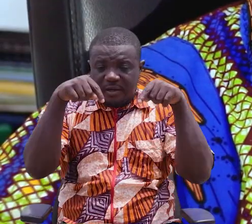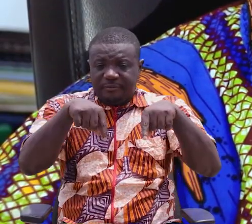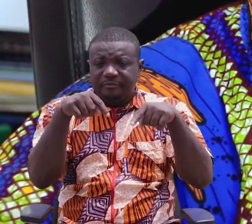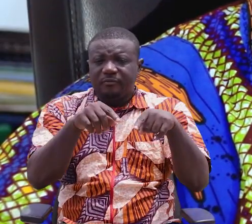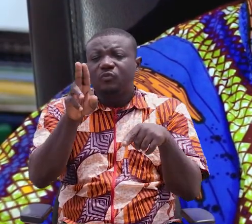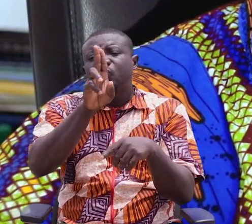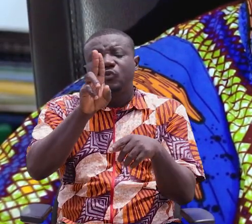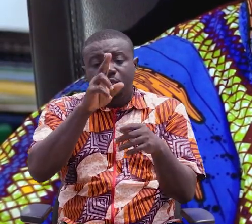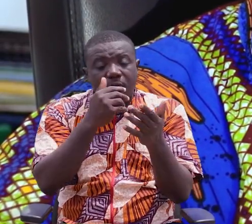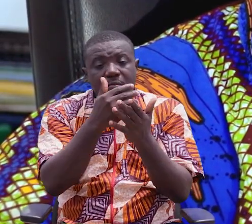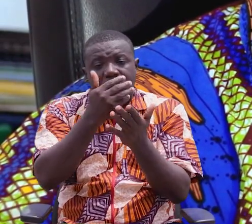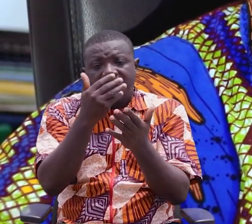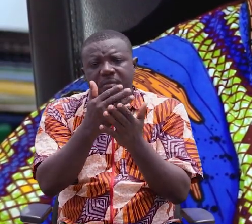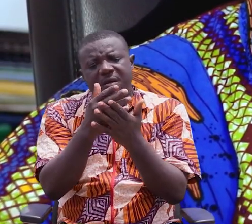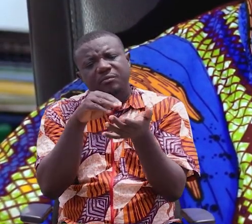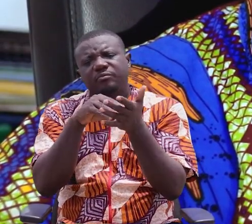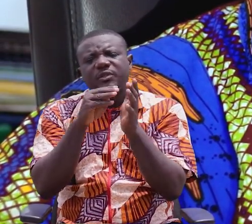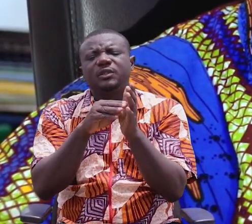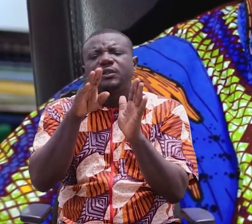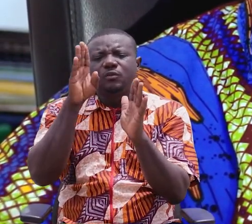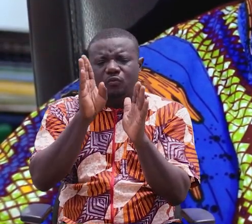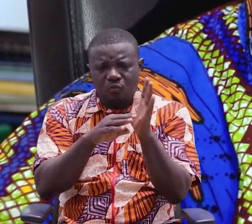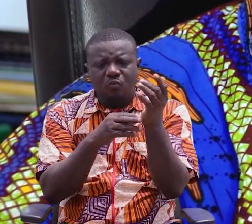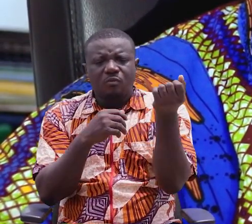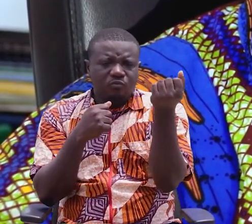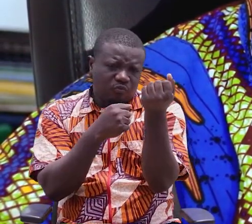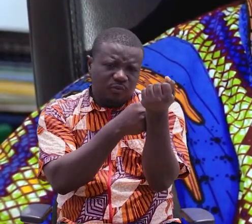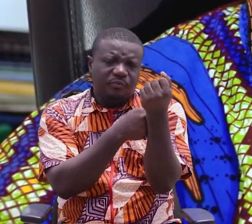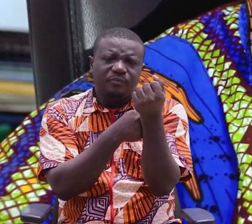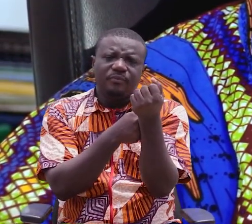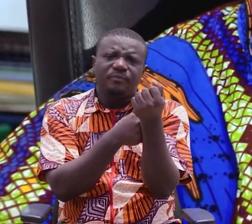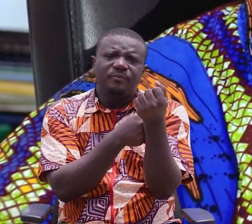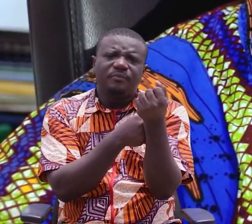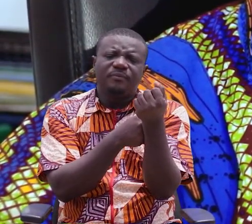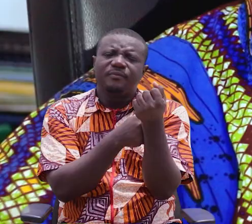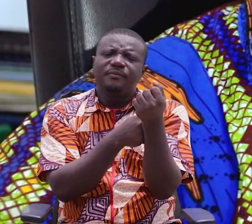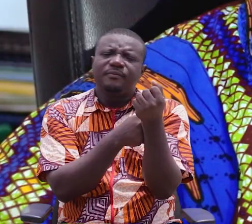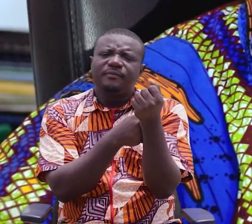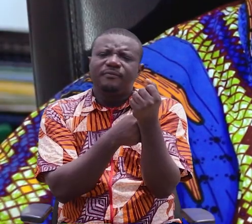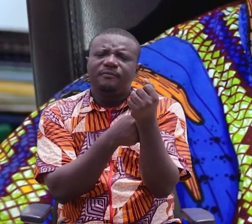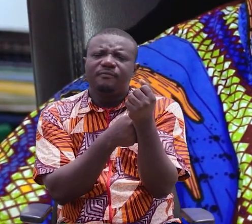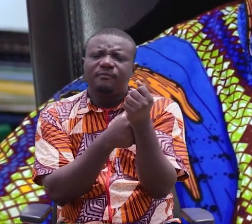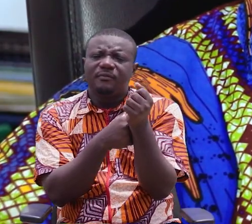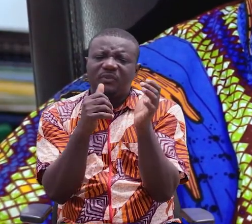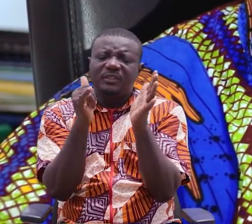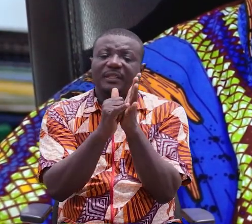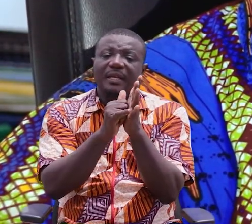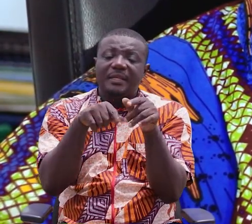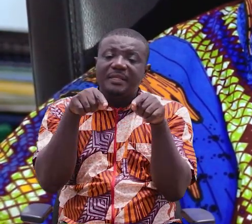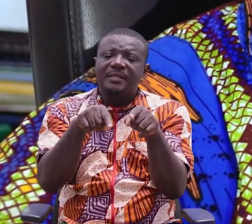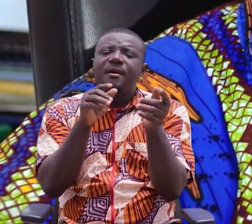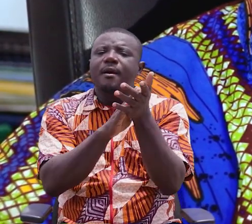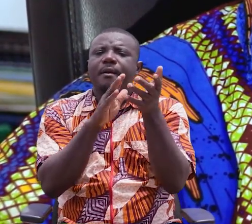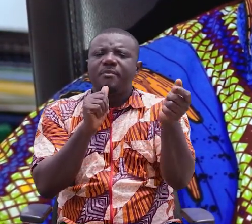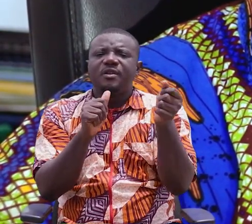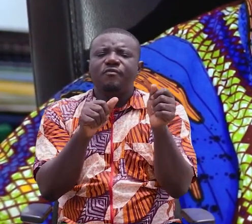solution to our problem, and we can support this smart key, then we can produce them locally. And I believe that